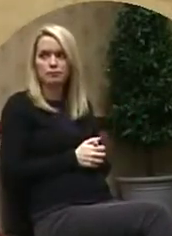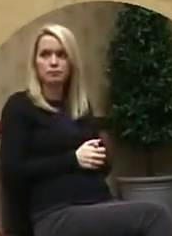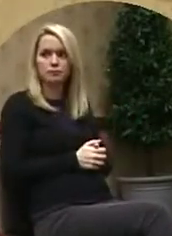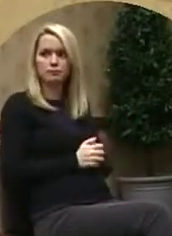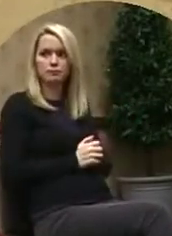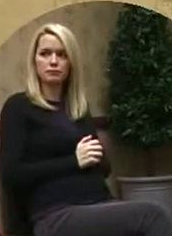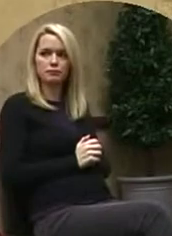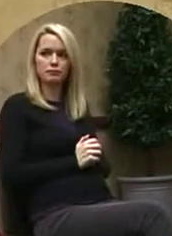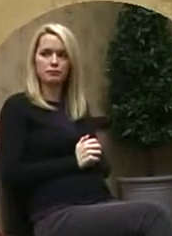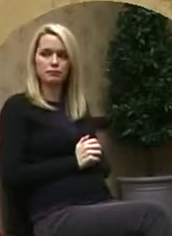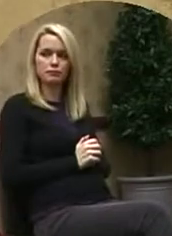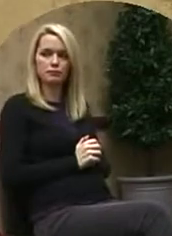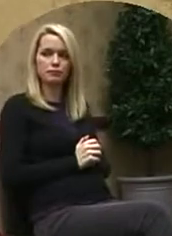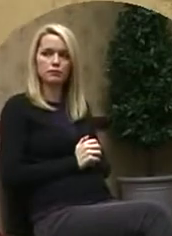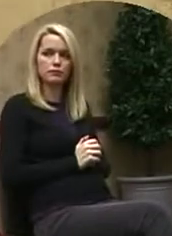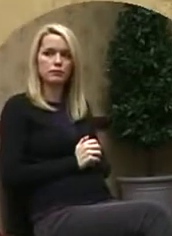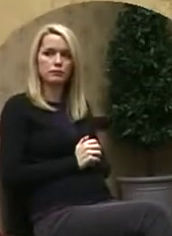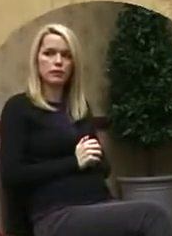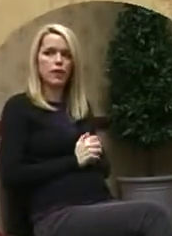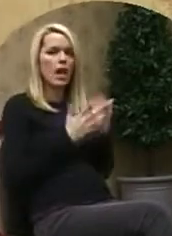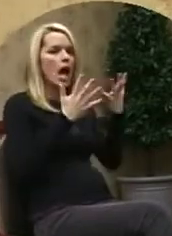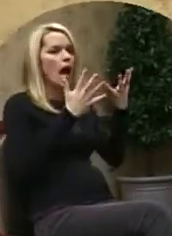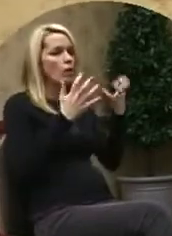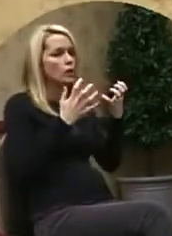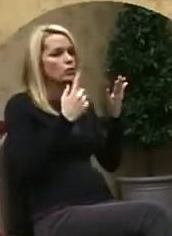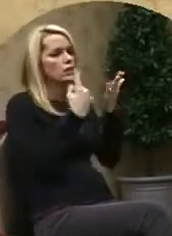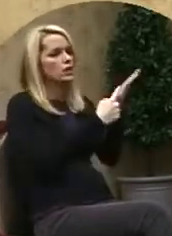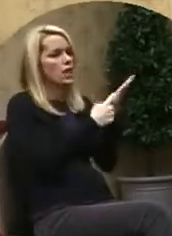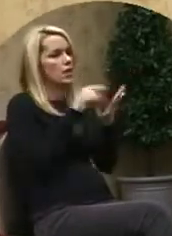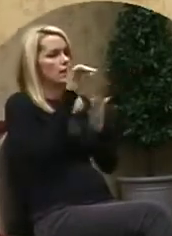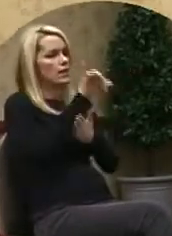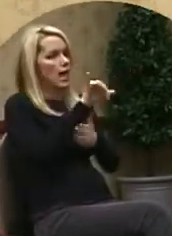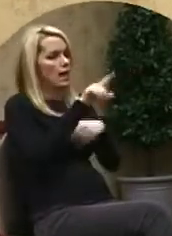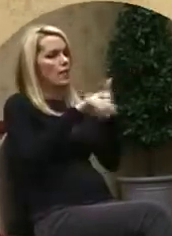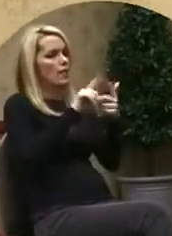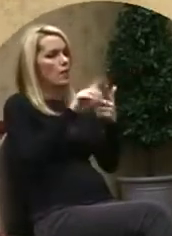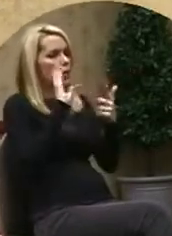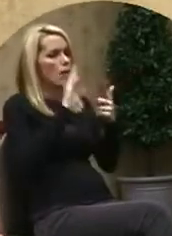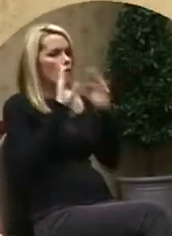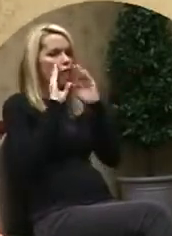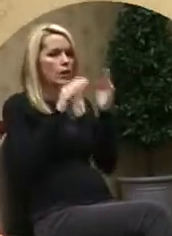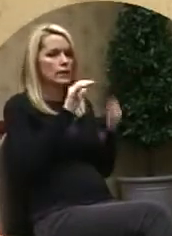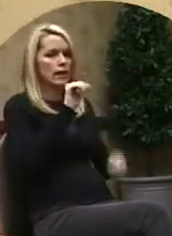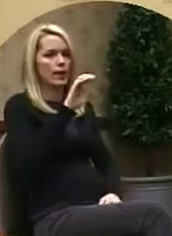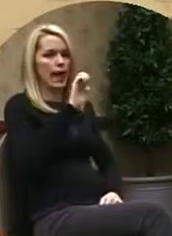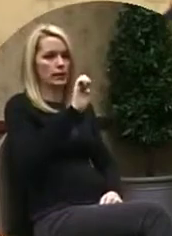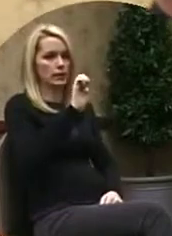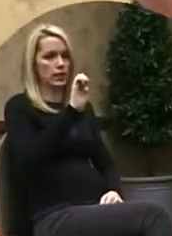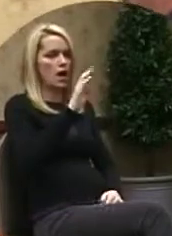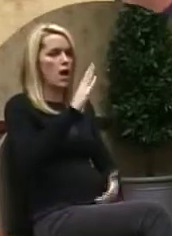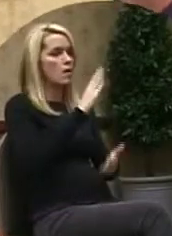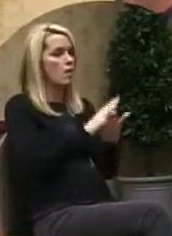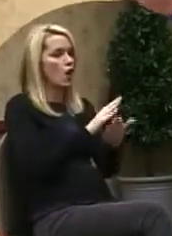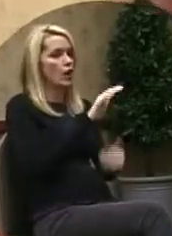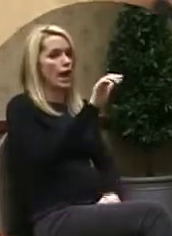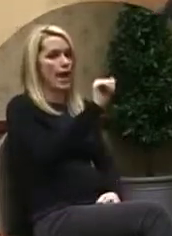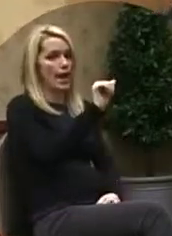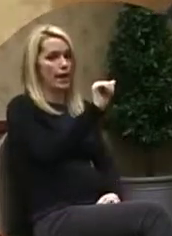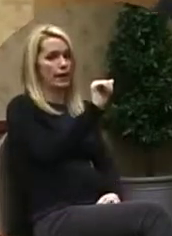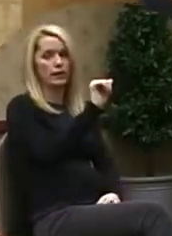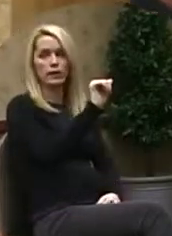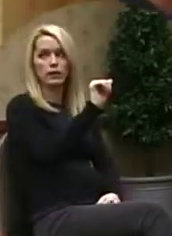I want us to walk through this, and then I'm going to walk through the case. So as we look at Part A, this is